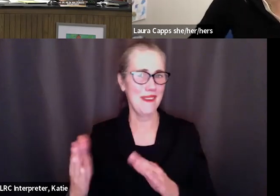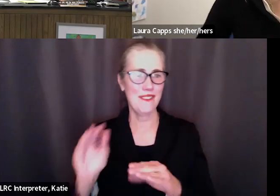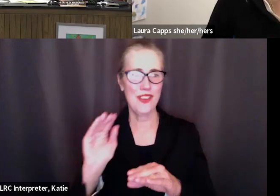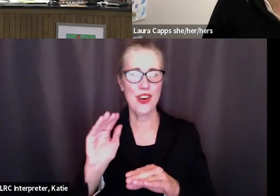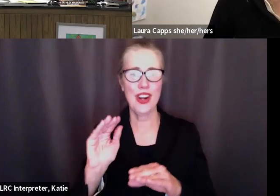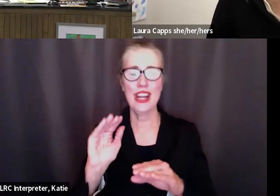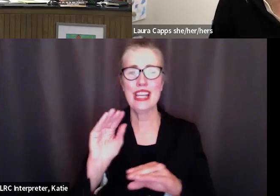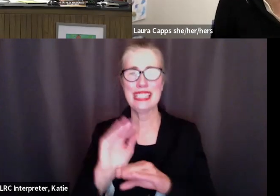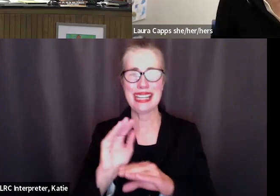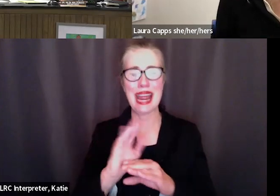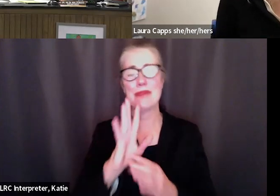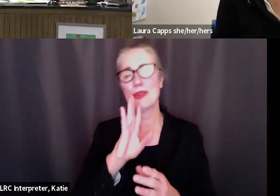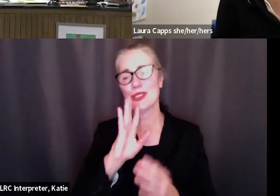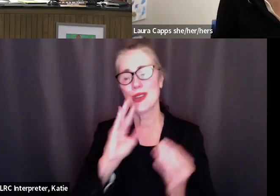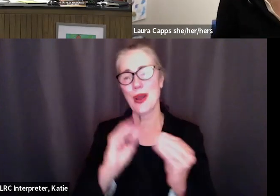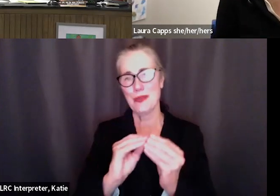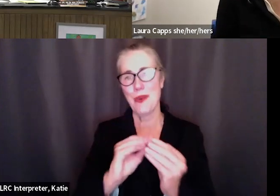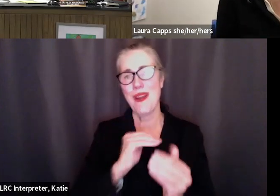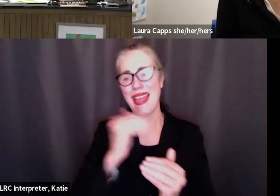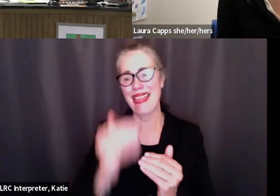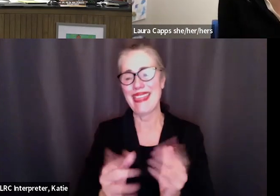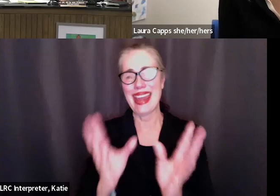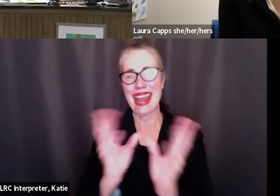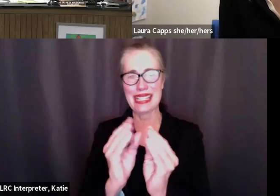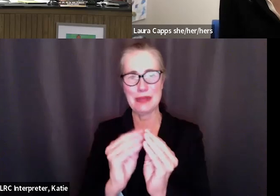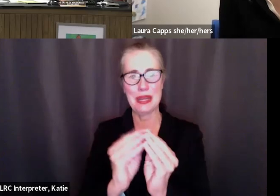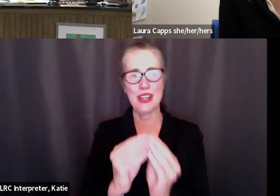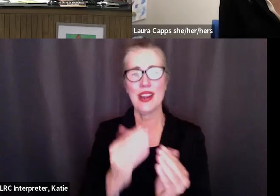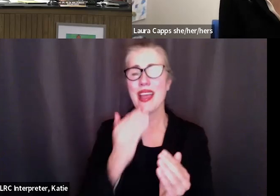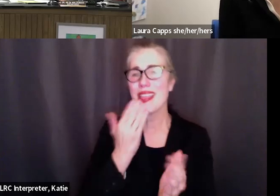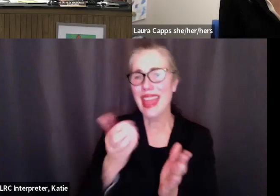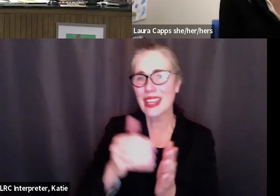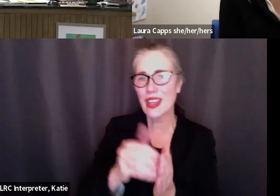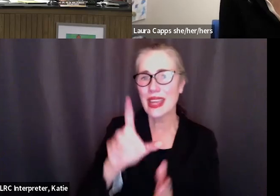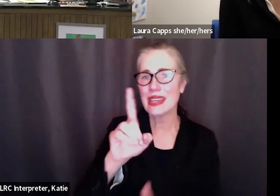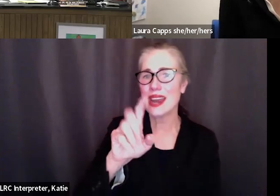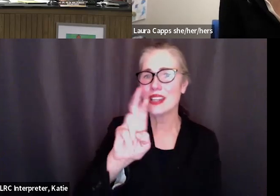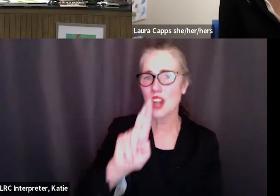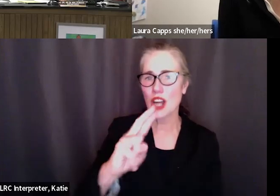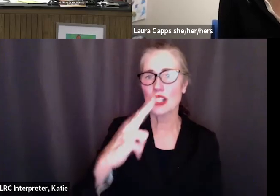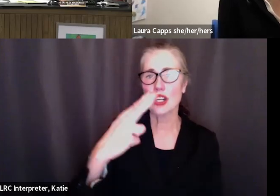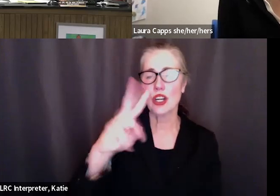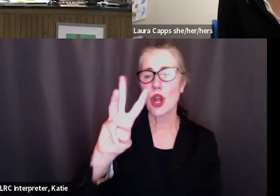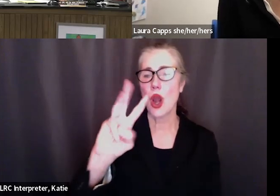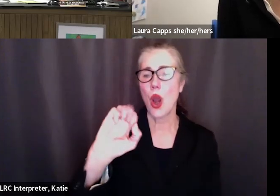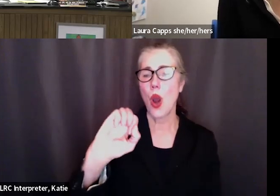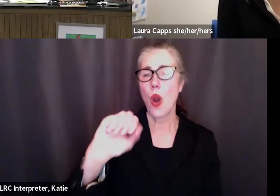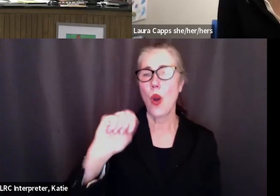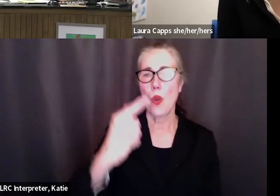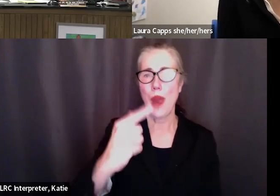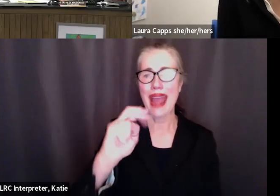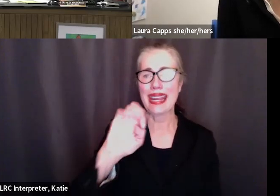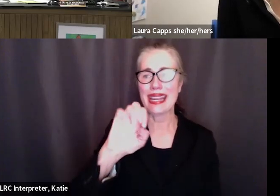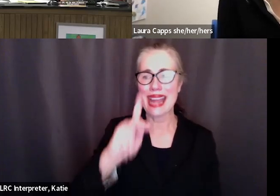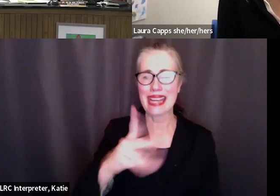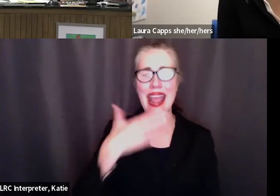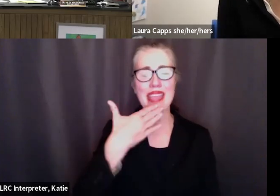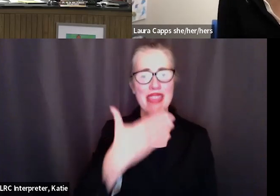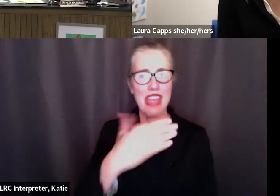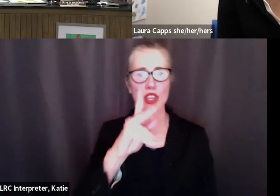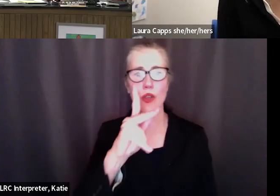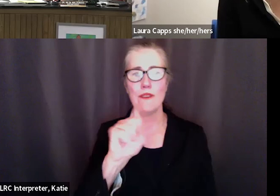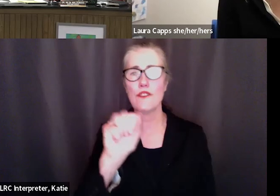next meeting connected back to dr wagner i want to thank her and i also want to thank kim hernandez for the the reports that they have prepared thank